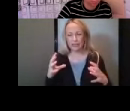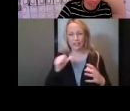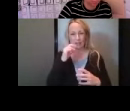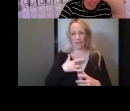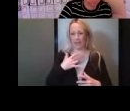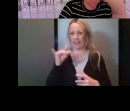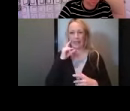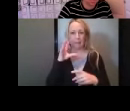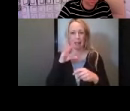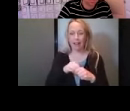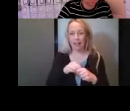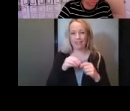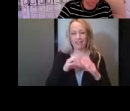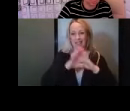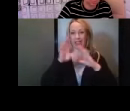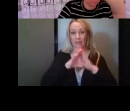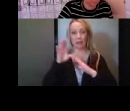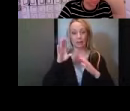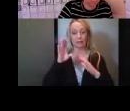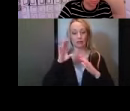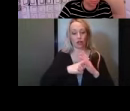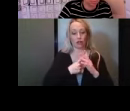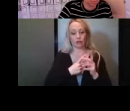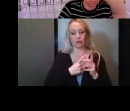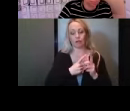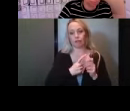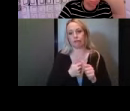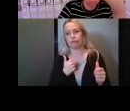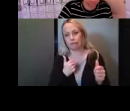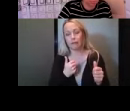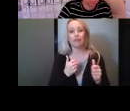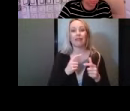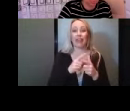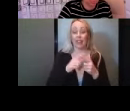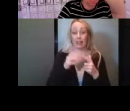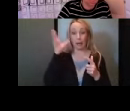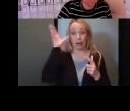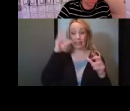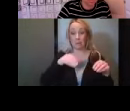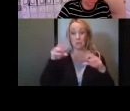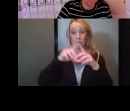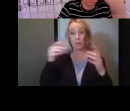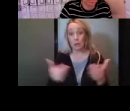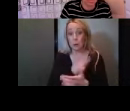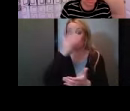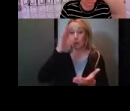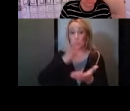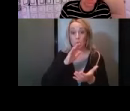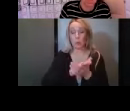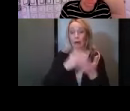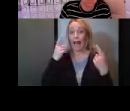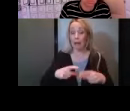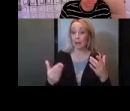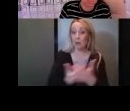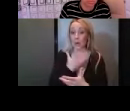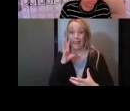they belong and development starts lagging behind. And then their parents move them to a new school where they find an engaging teacher and a